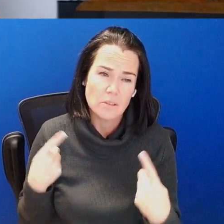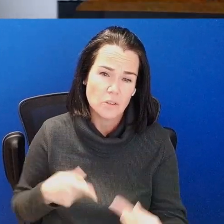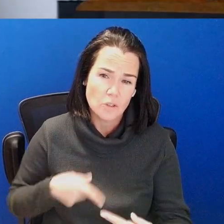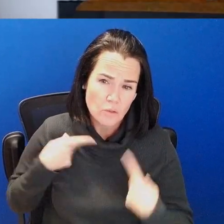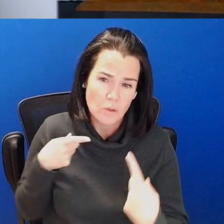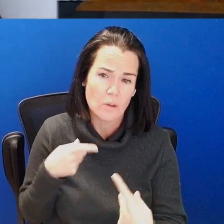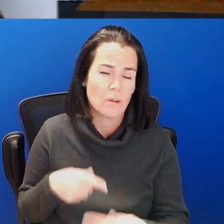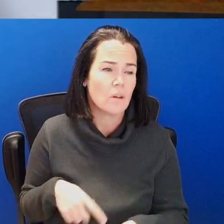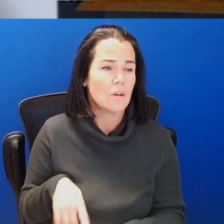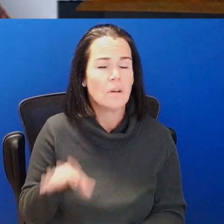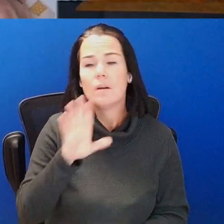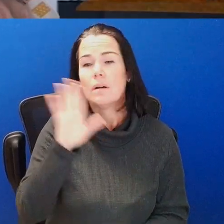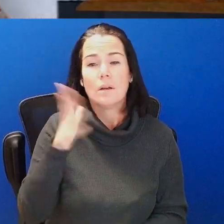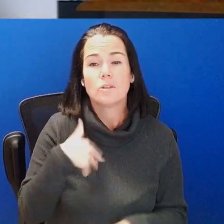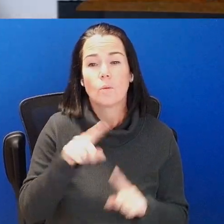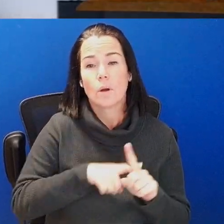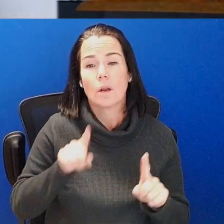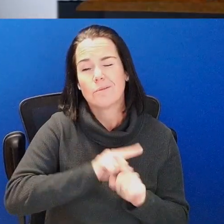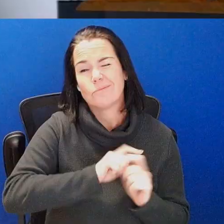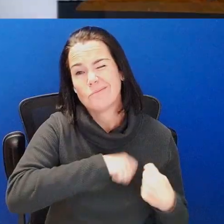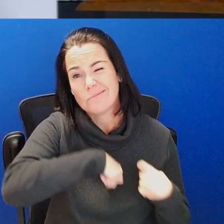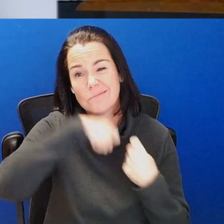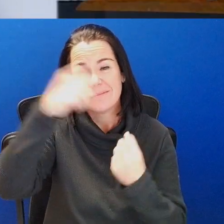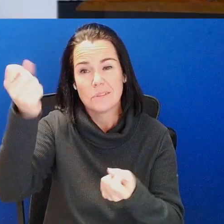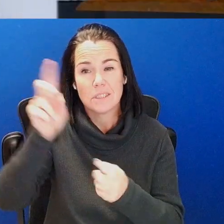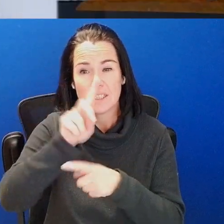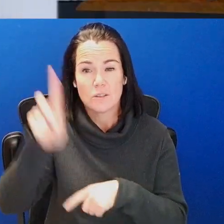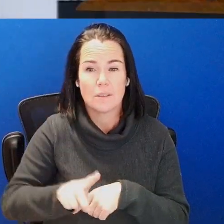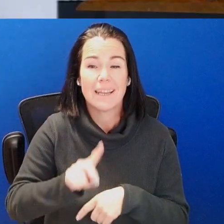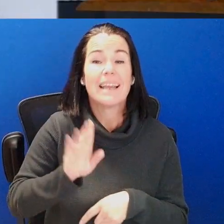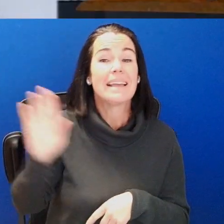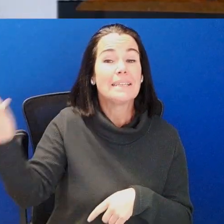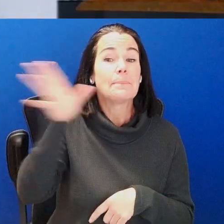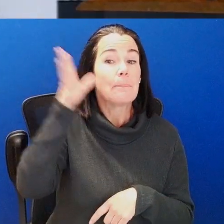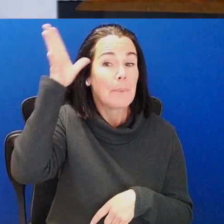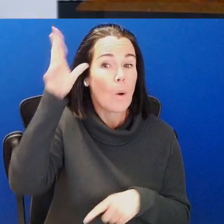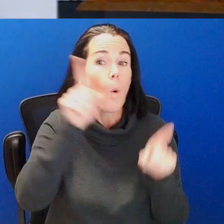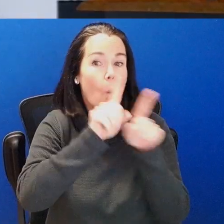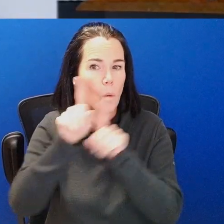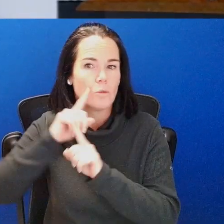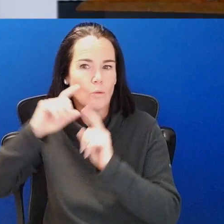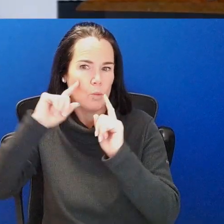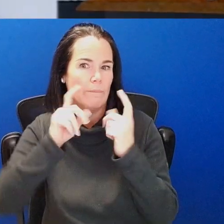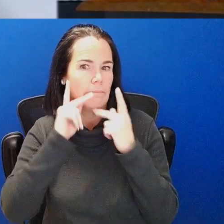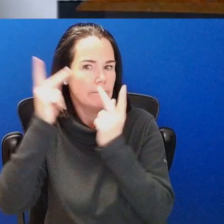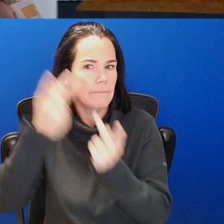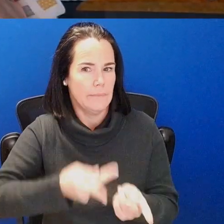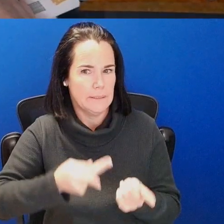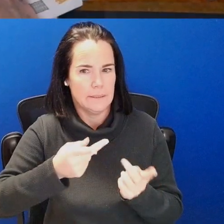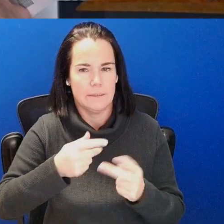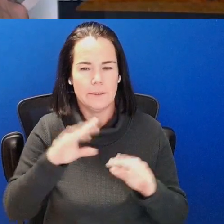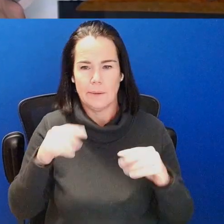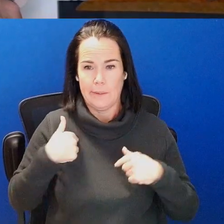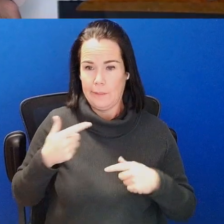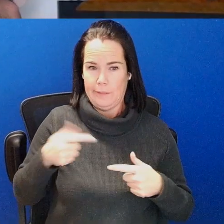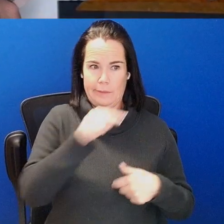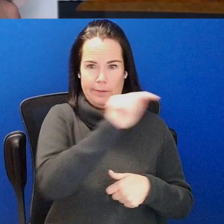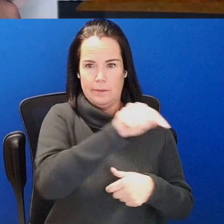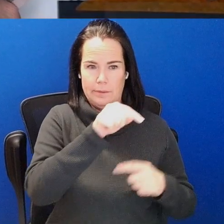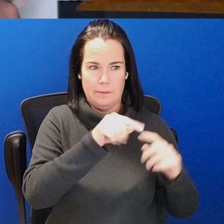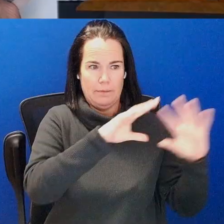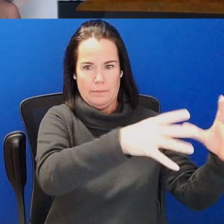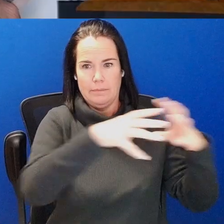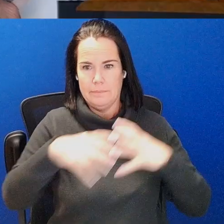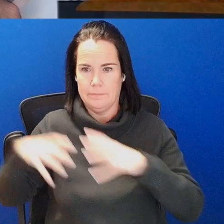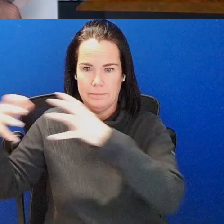bus. Anyway, so we're going up to Detroit. His parents will also be visiting. None of us live in the